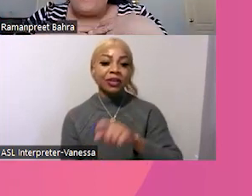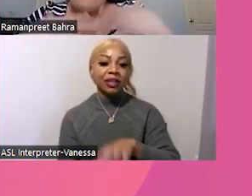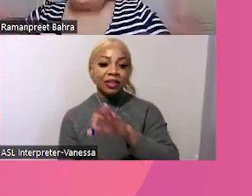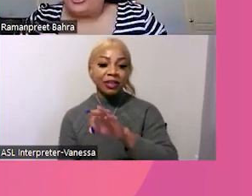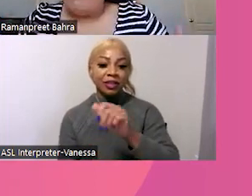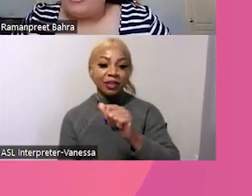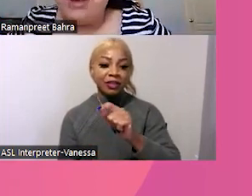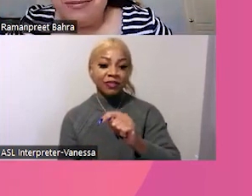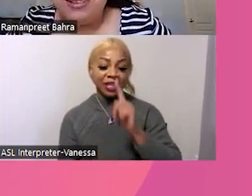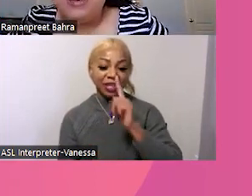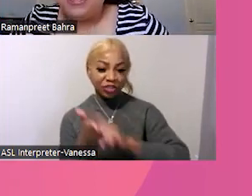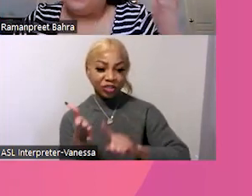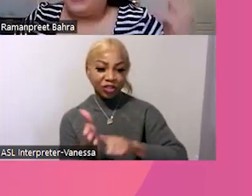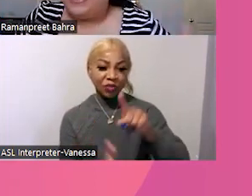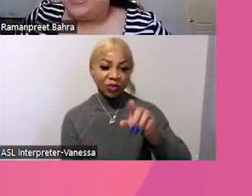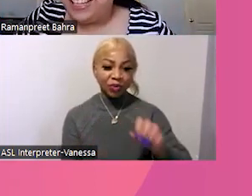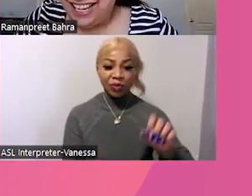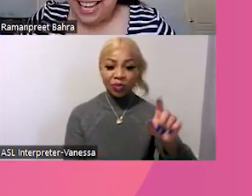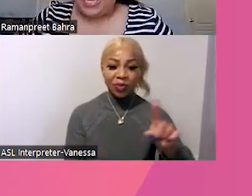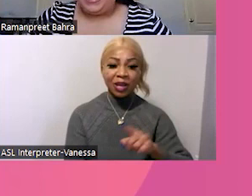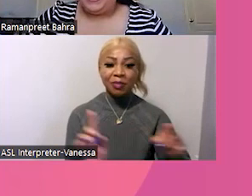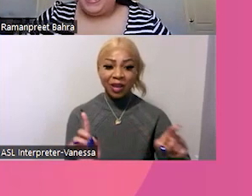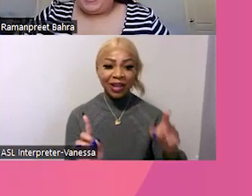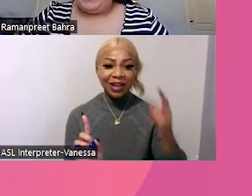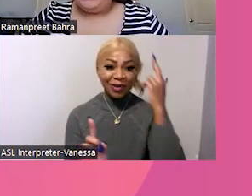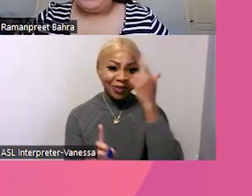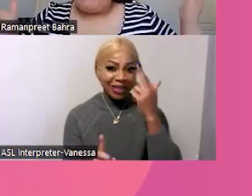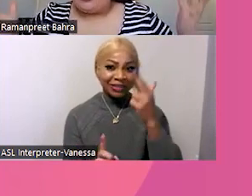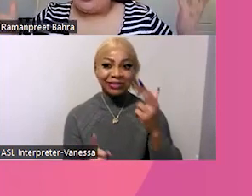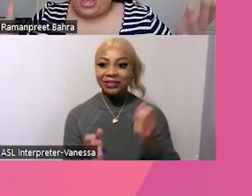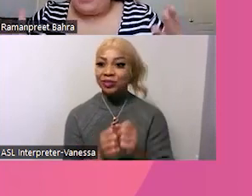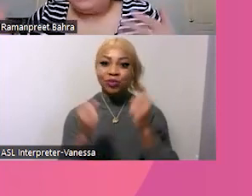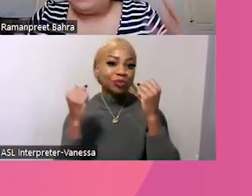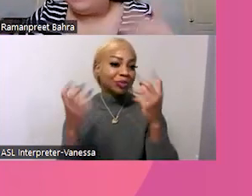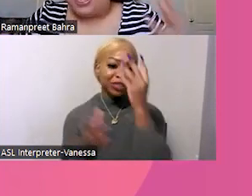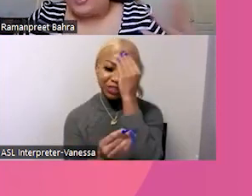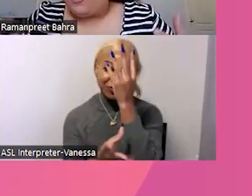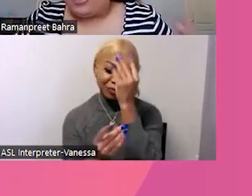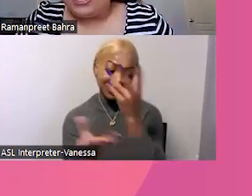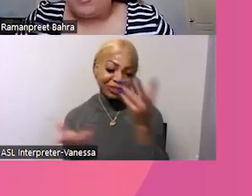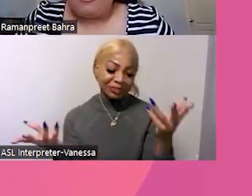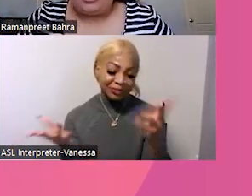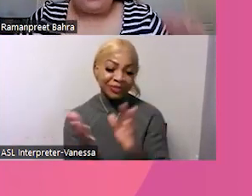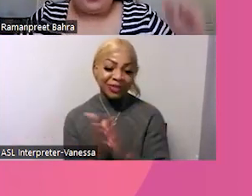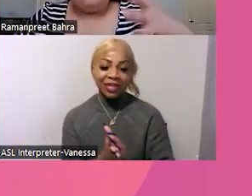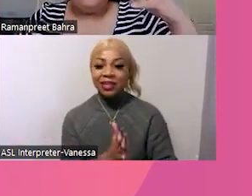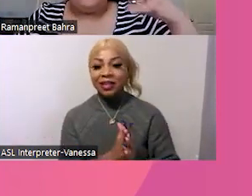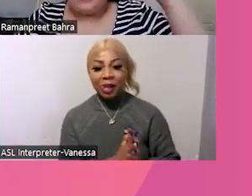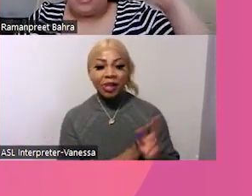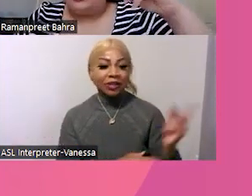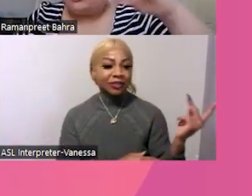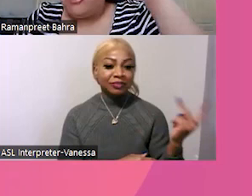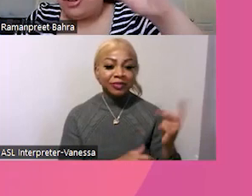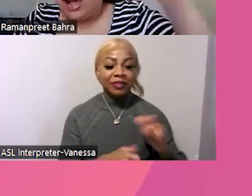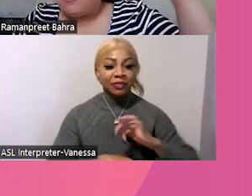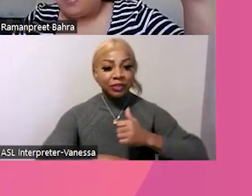without overloading, but we realized that we kind of did. It's just a part of it. I think that's just how we are at this point, because we have to